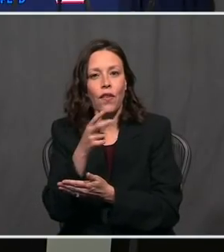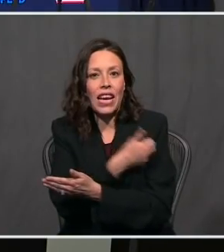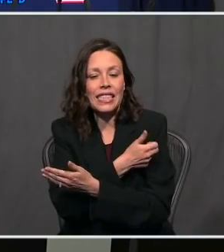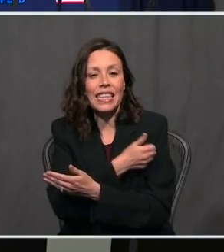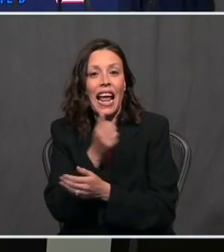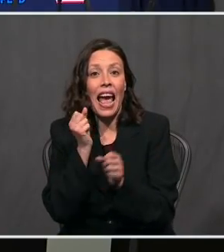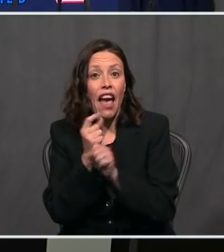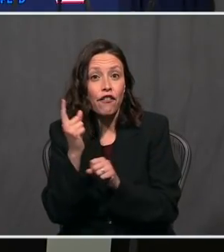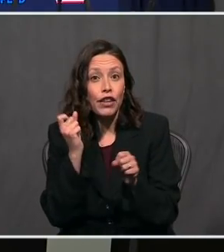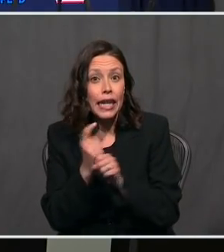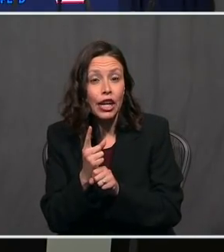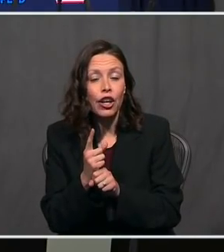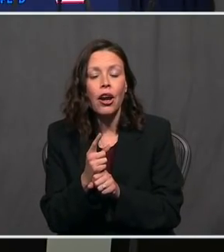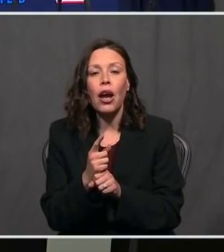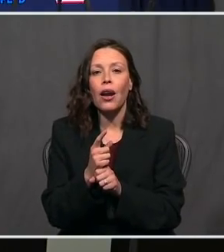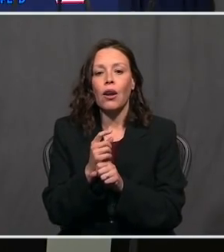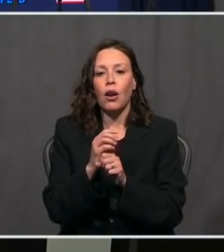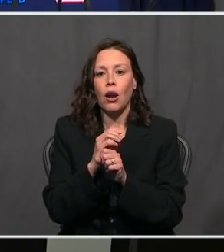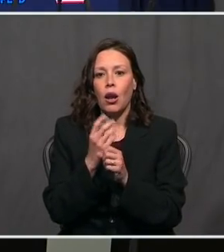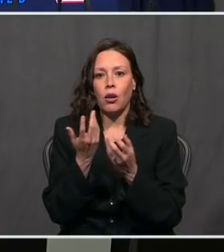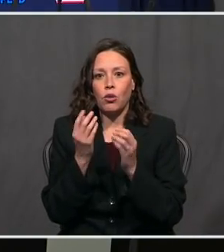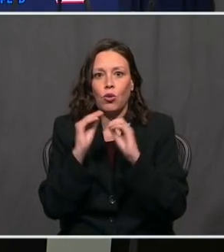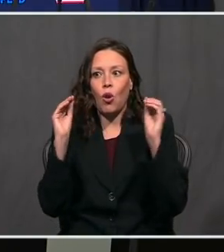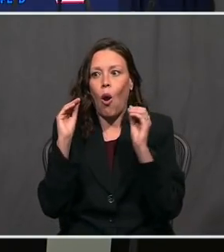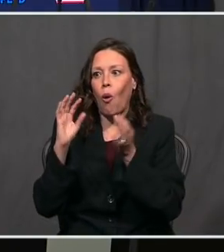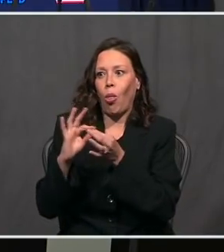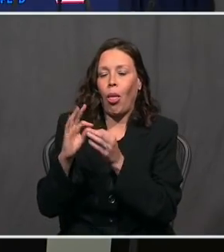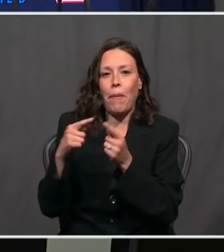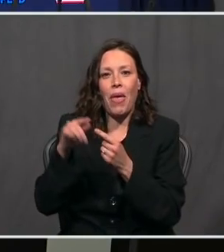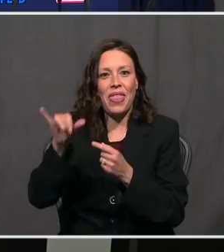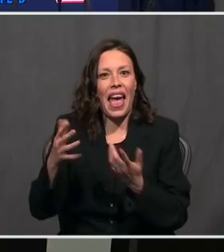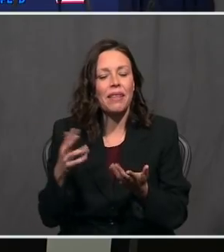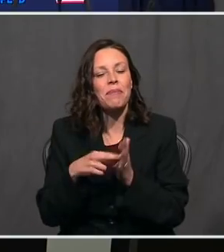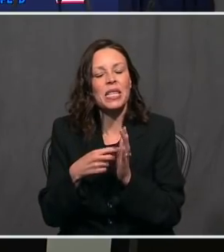year, I should say, and you don't have fanfare about that, right? So just trust